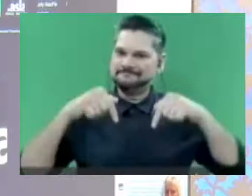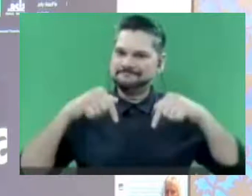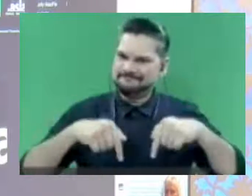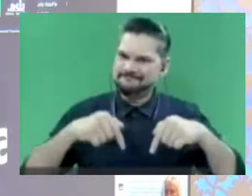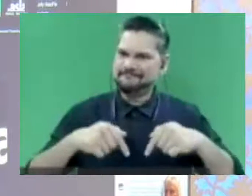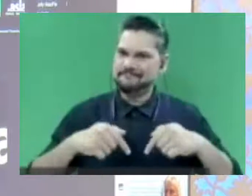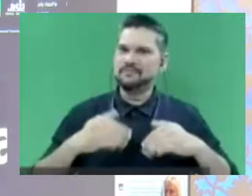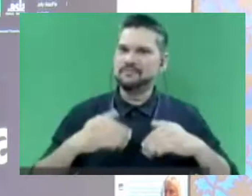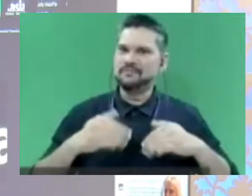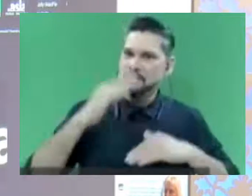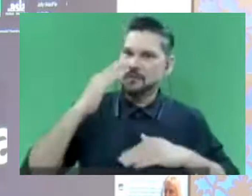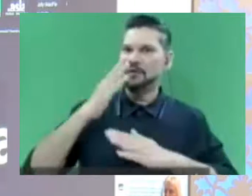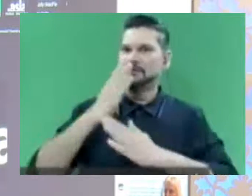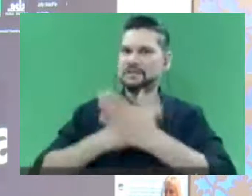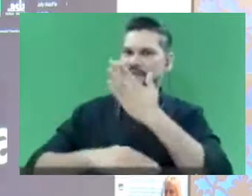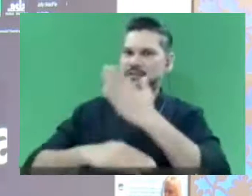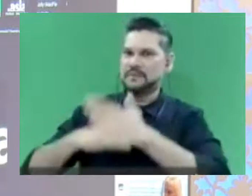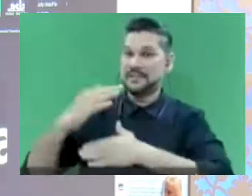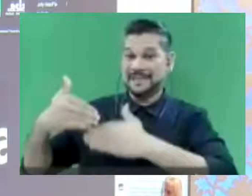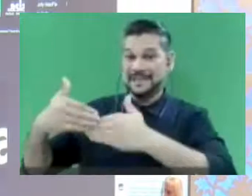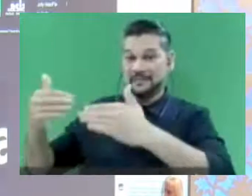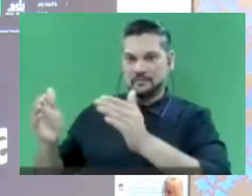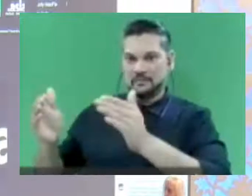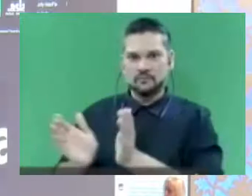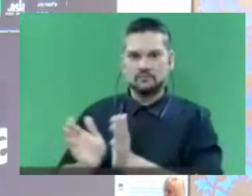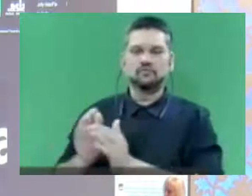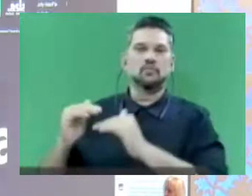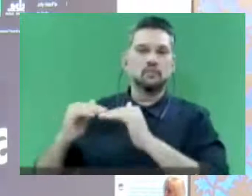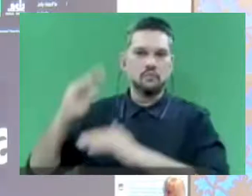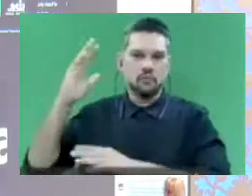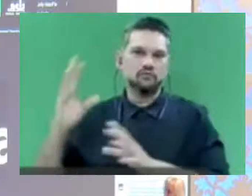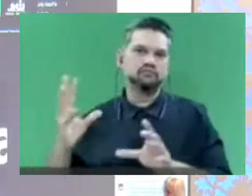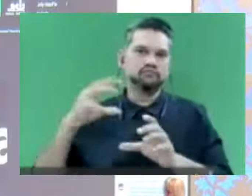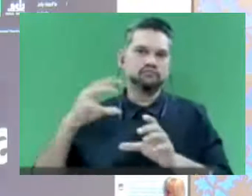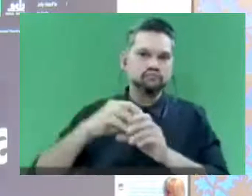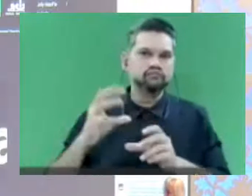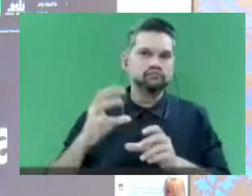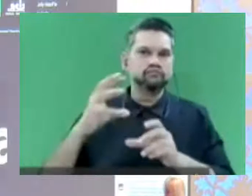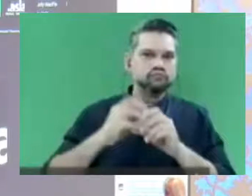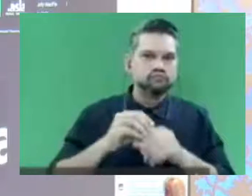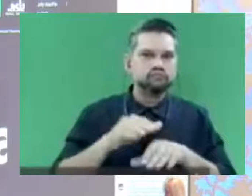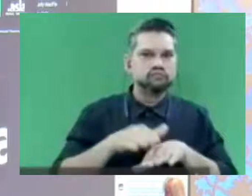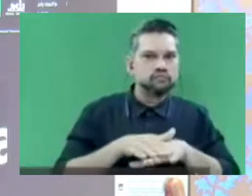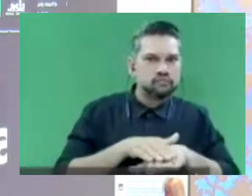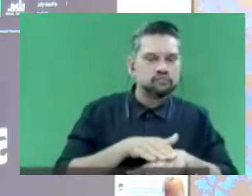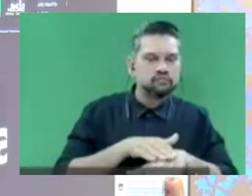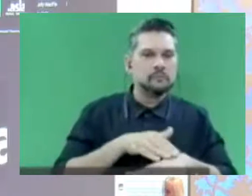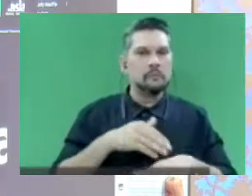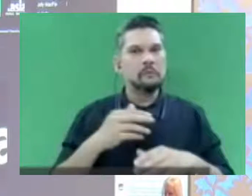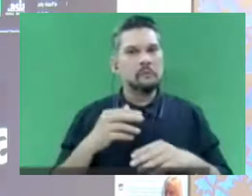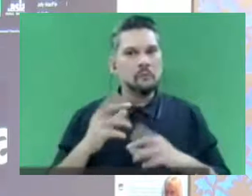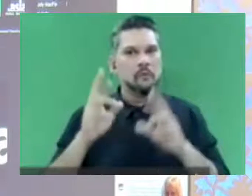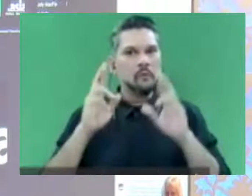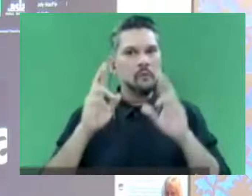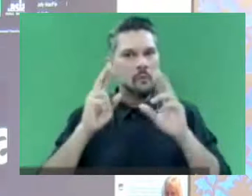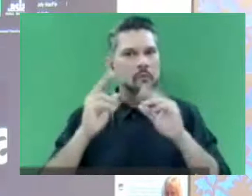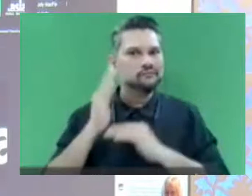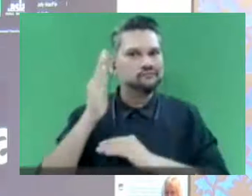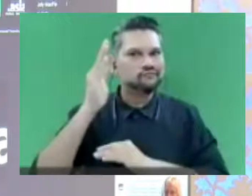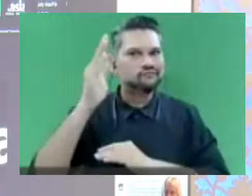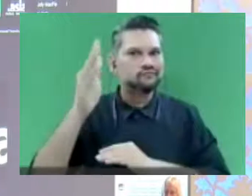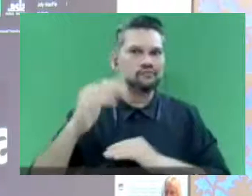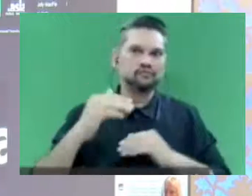the disability community. It also shows that we can put together good workshop proposals that are